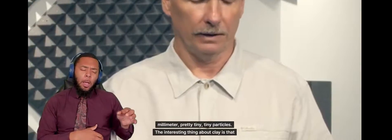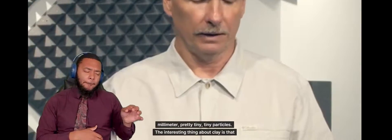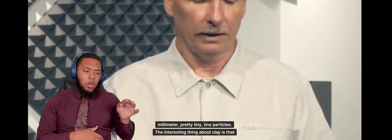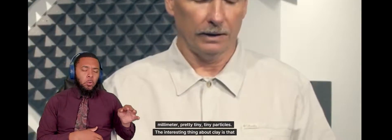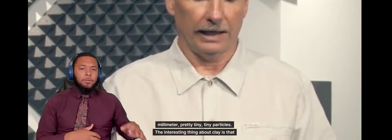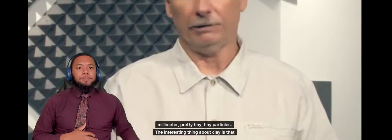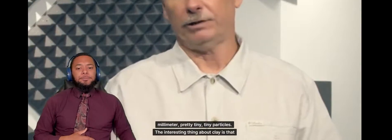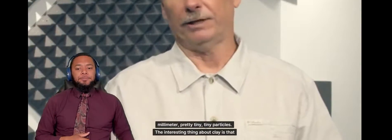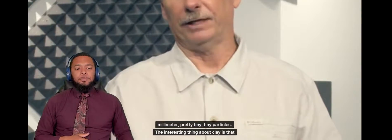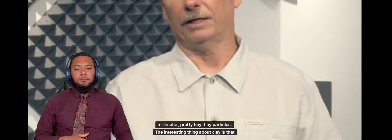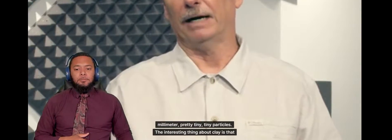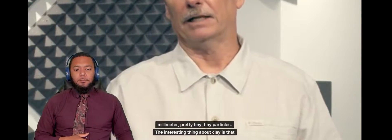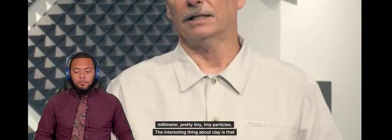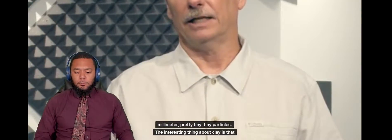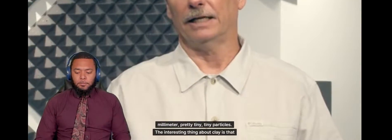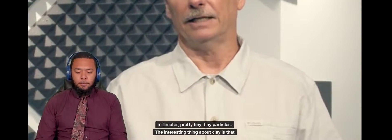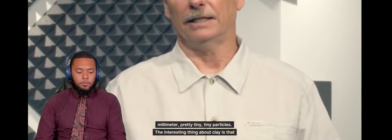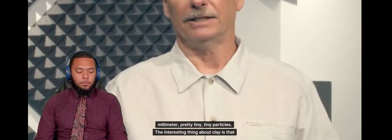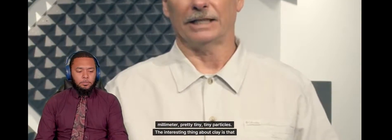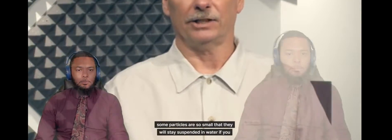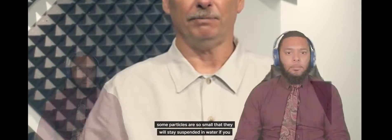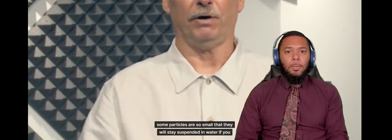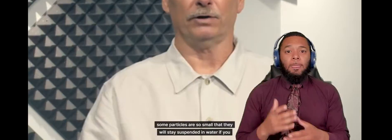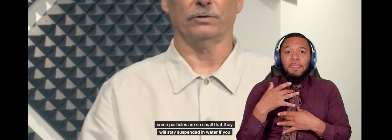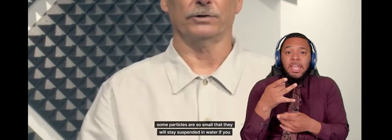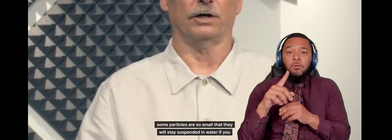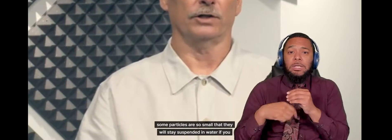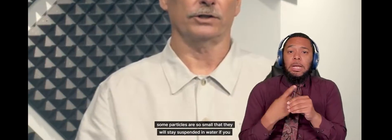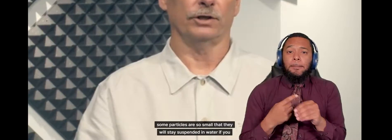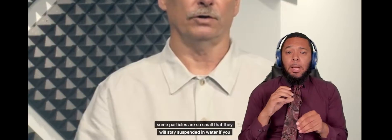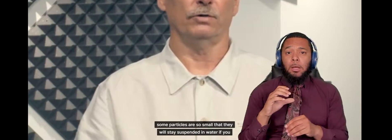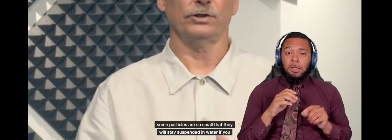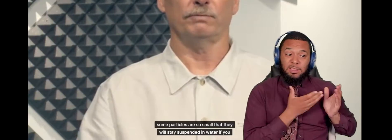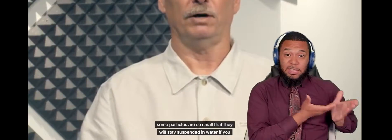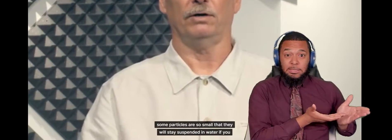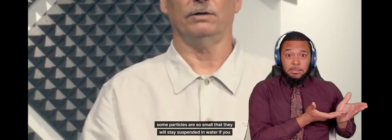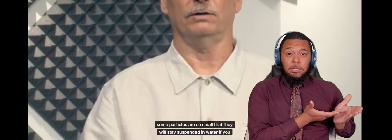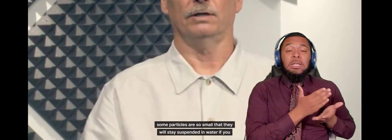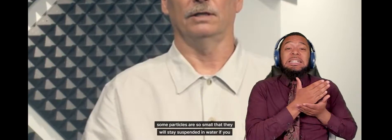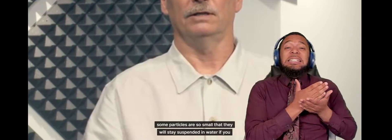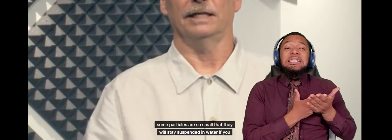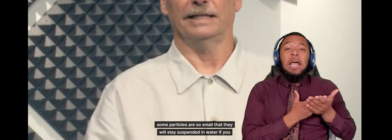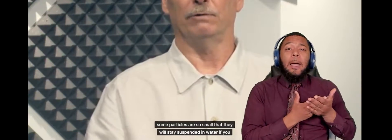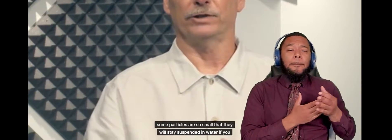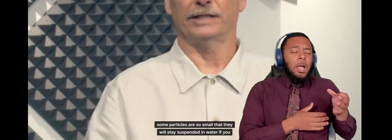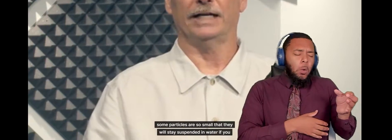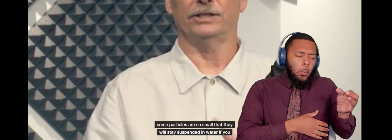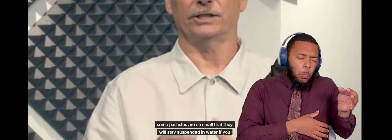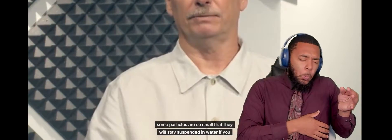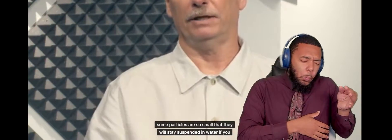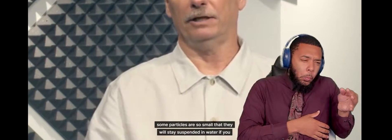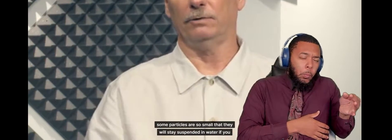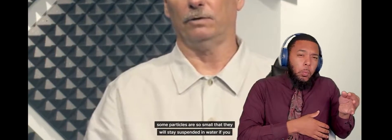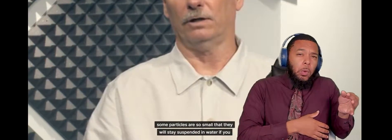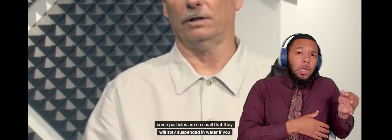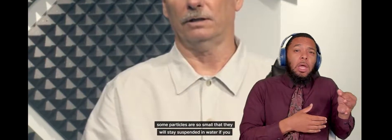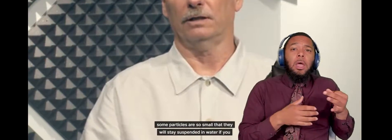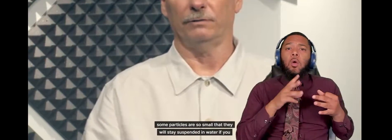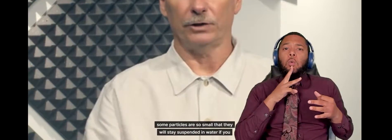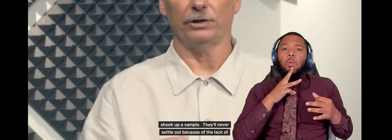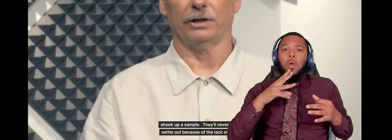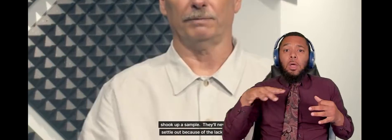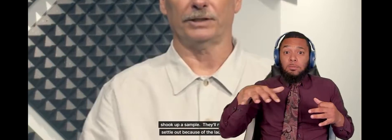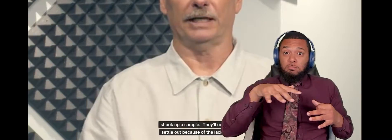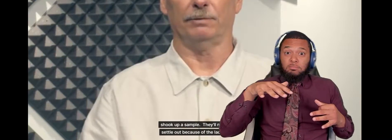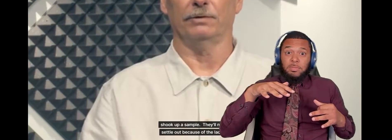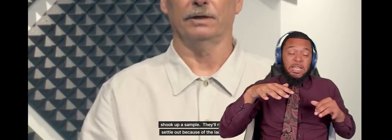particles. Interesting thing about clay is that some particles are so small that they will stay suspended in water